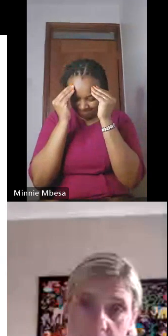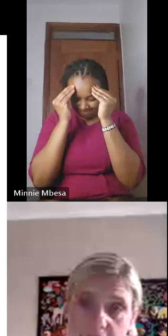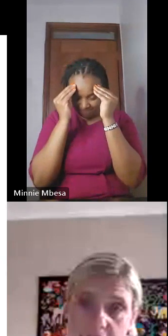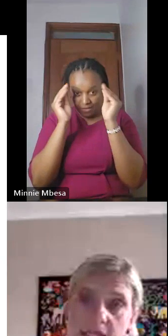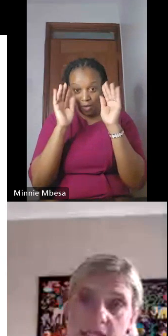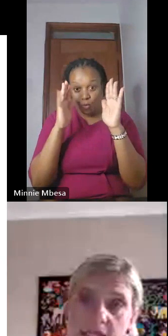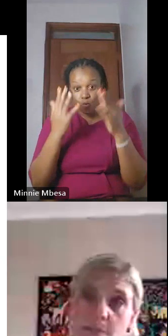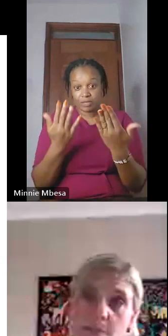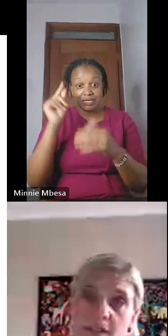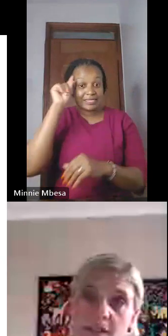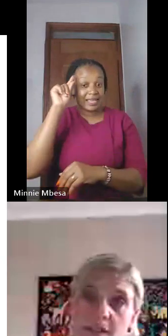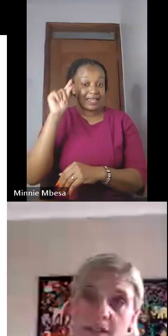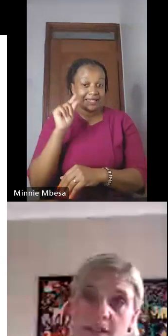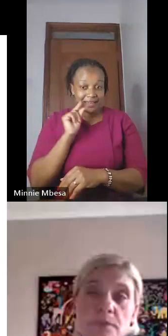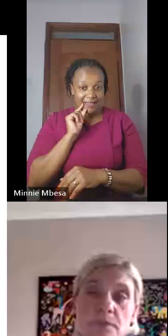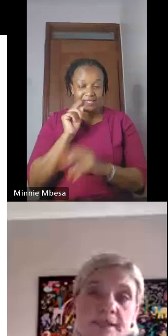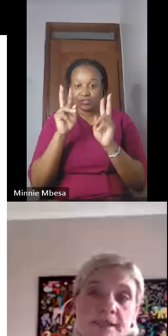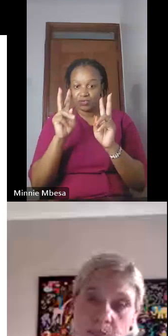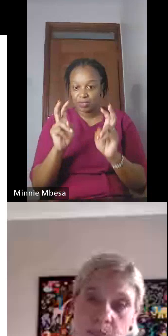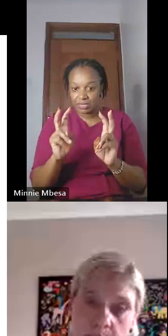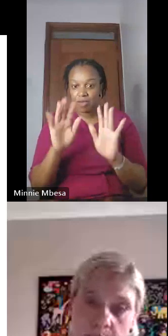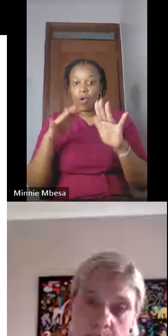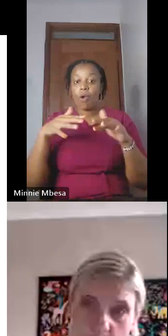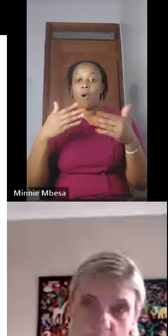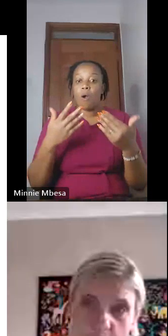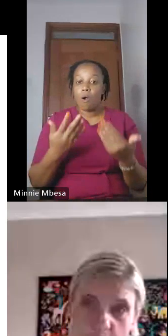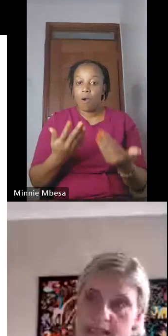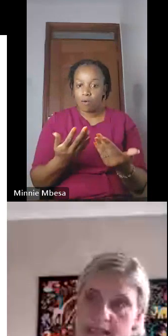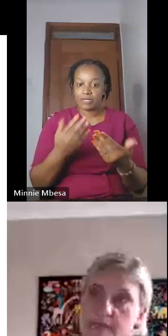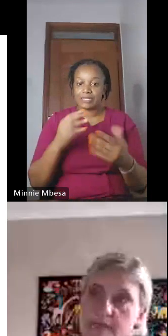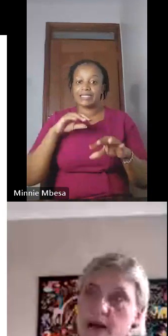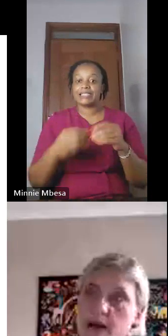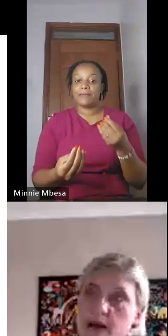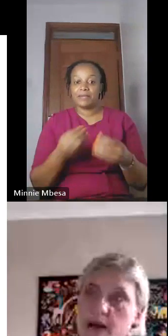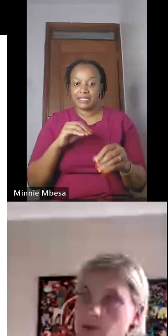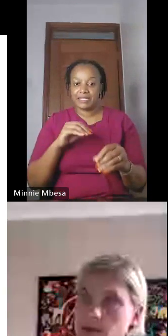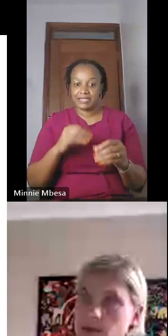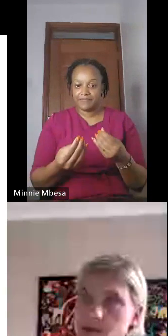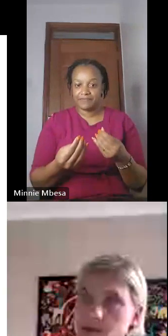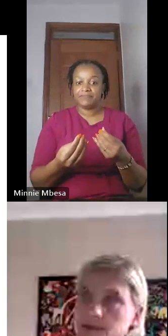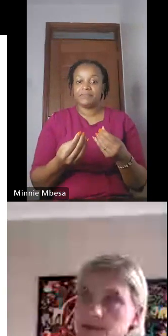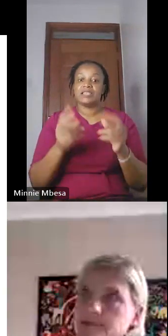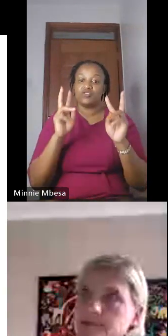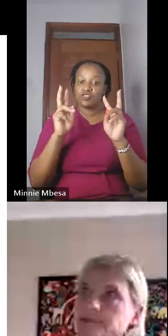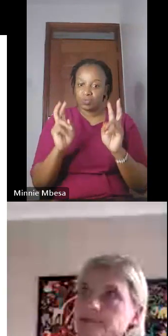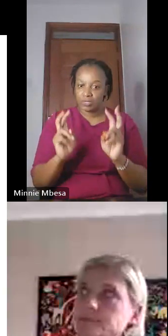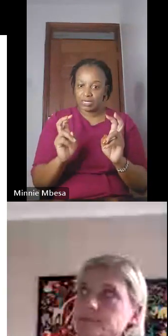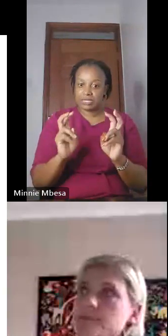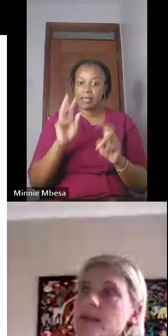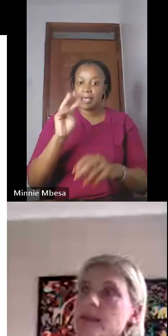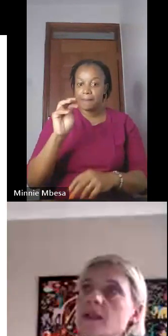disability inclusion-related masters, this has become a priority sector for our program as